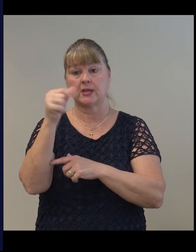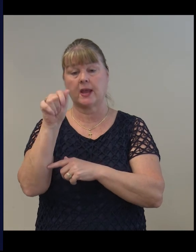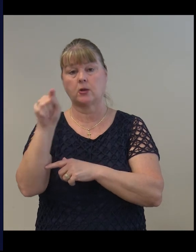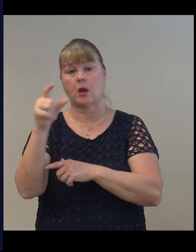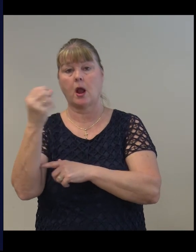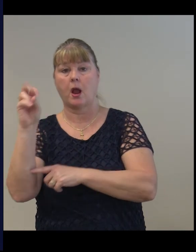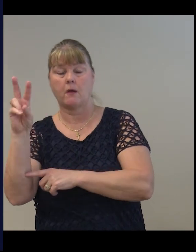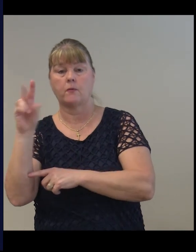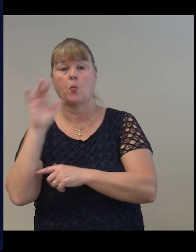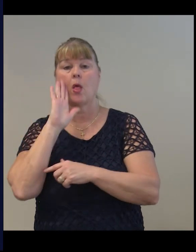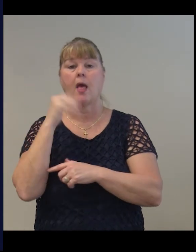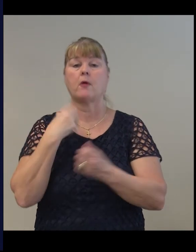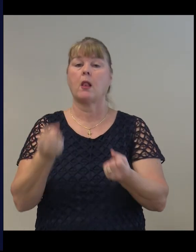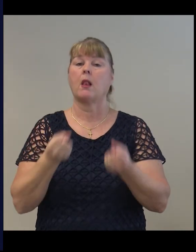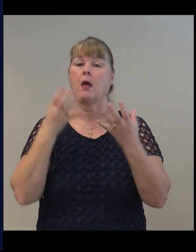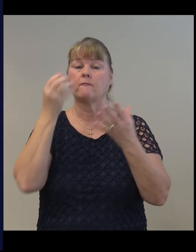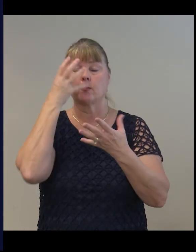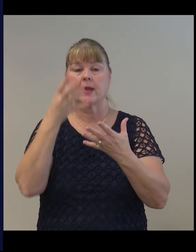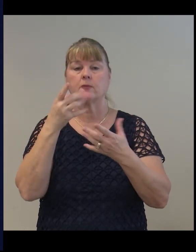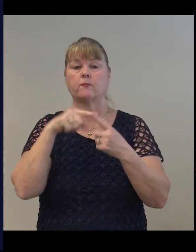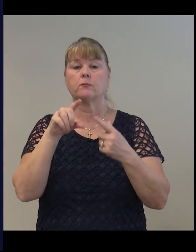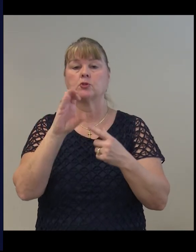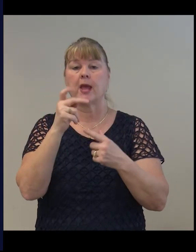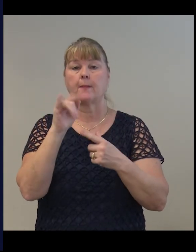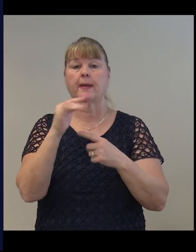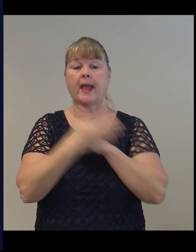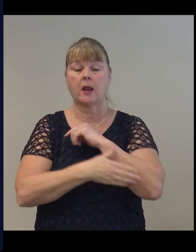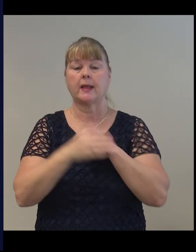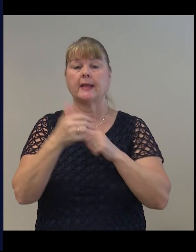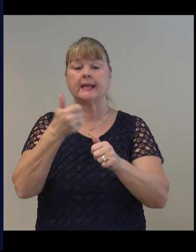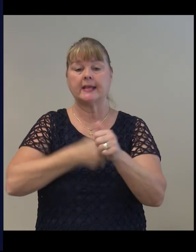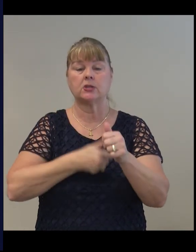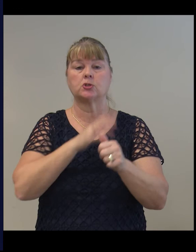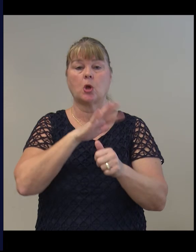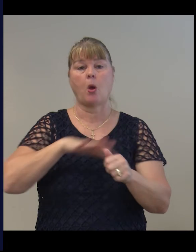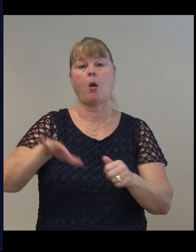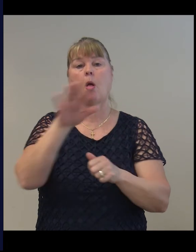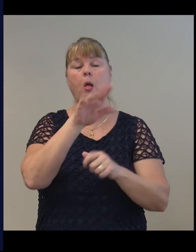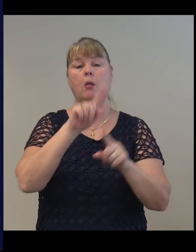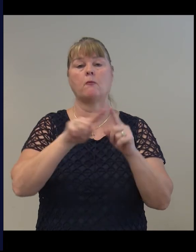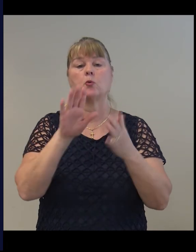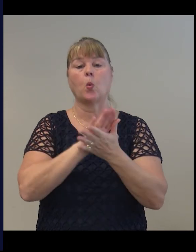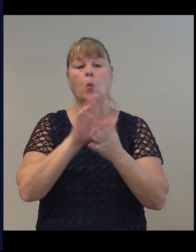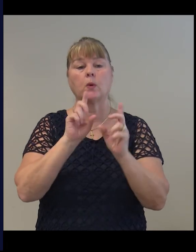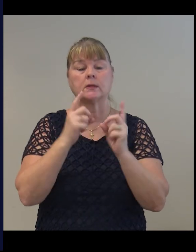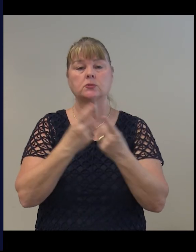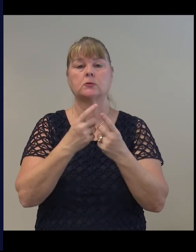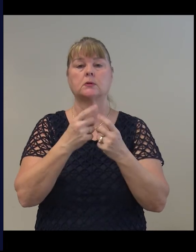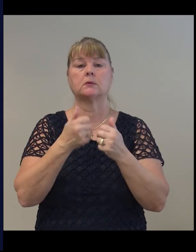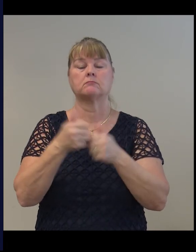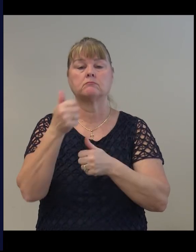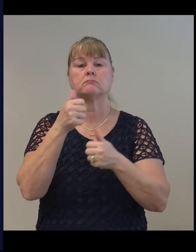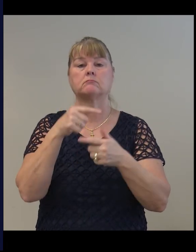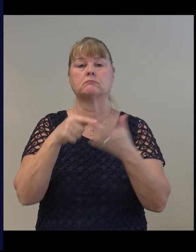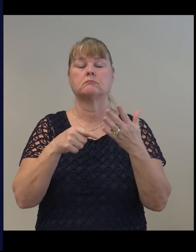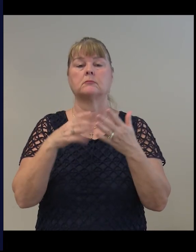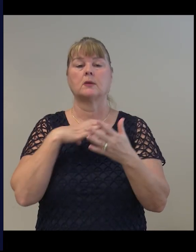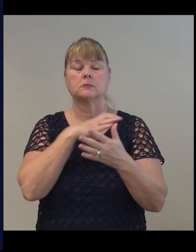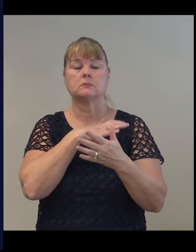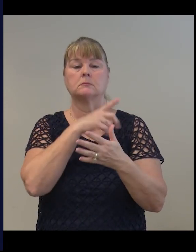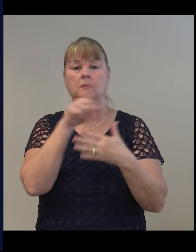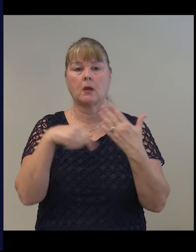ready.chathamcountyga.gov. It's going to have all kinds of information from Chatham County, from each of our municipalities, from our school districts, from